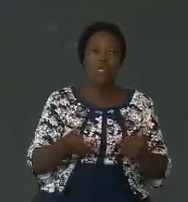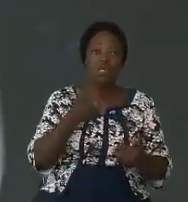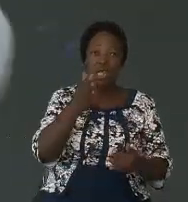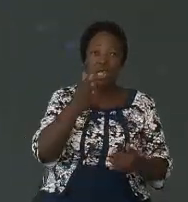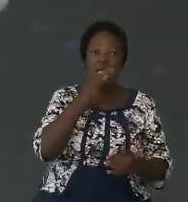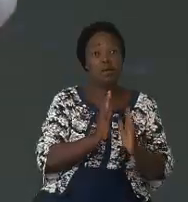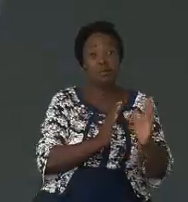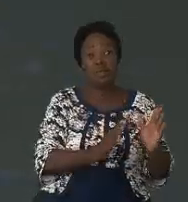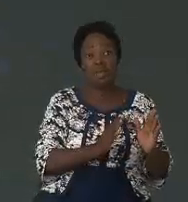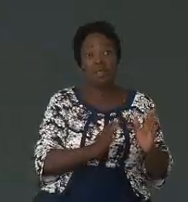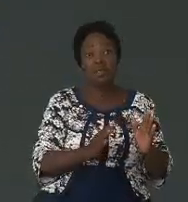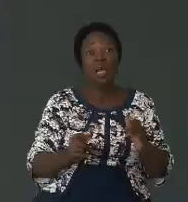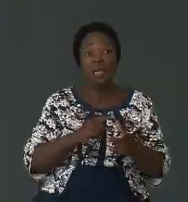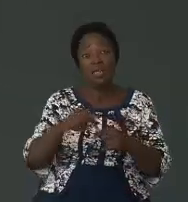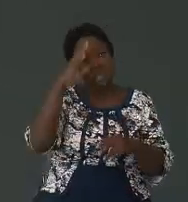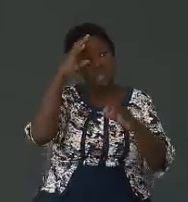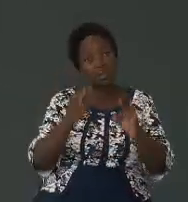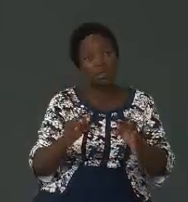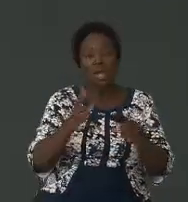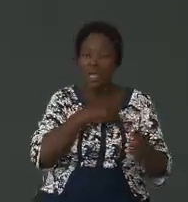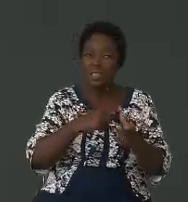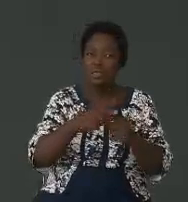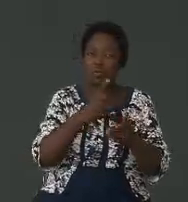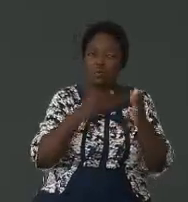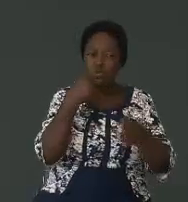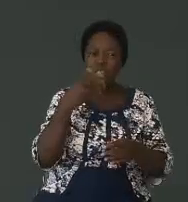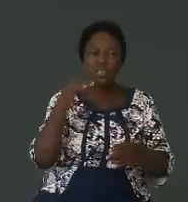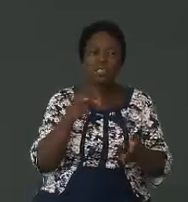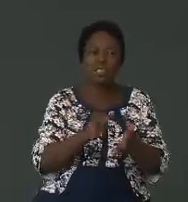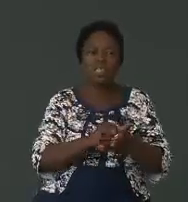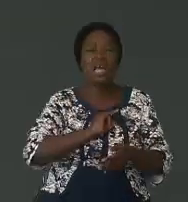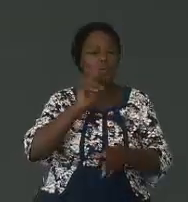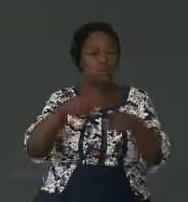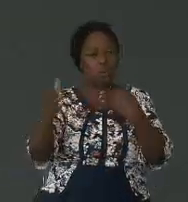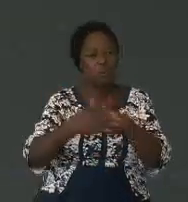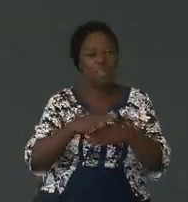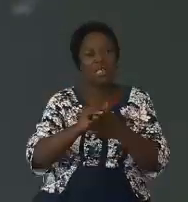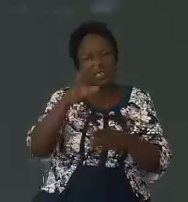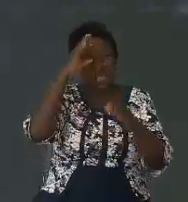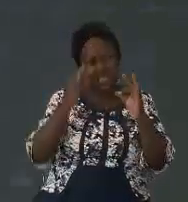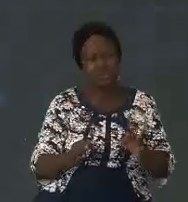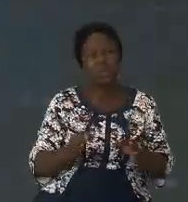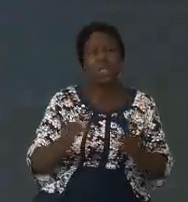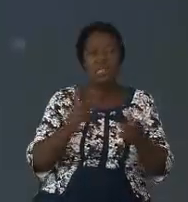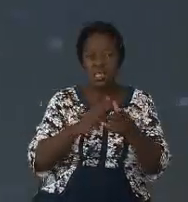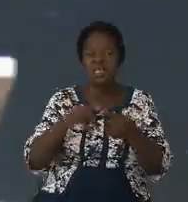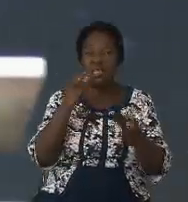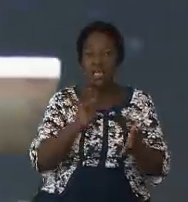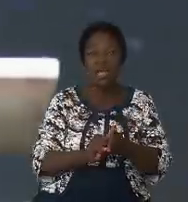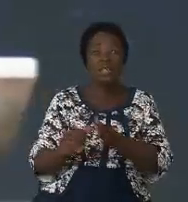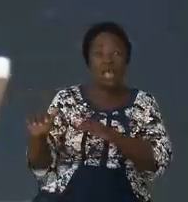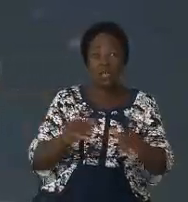the Father. Now, there is intention. And what he said, I will go back, that's